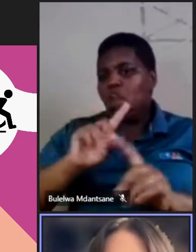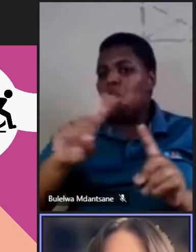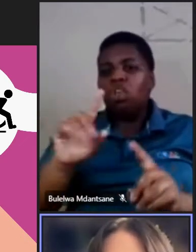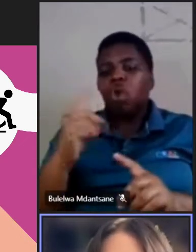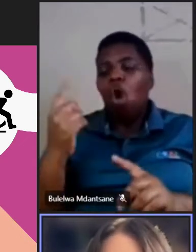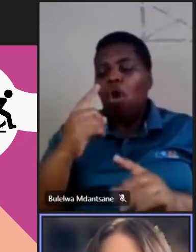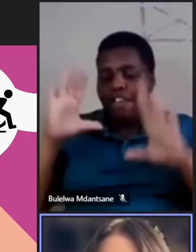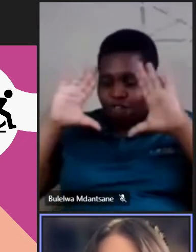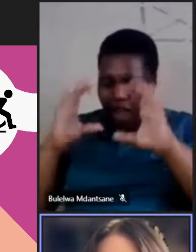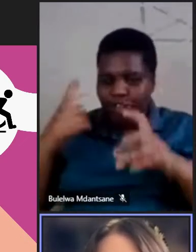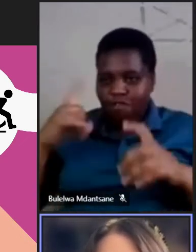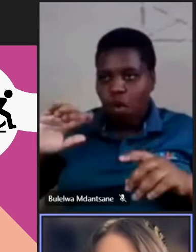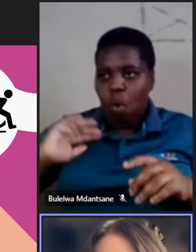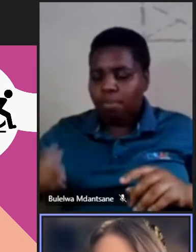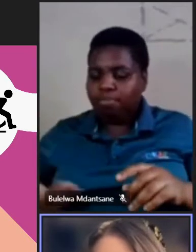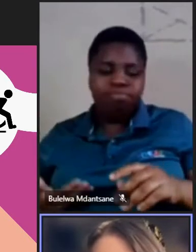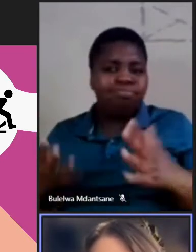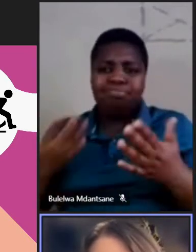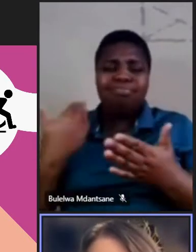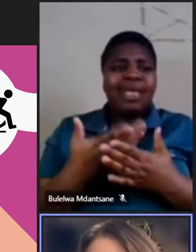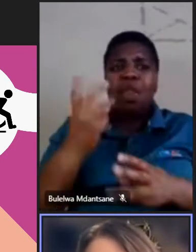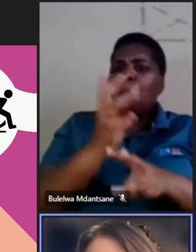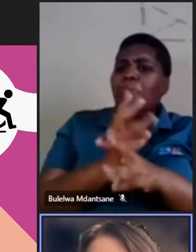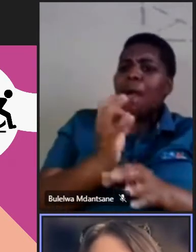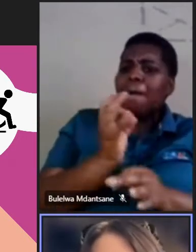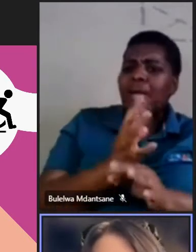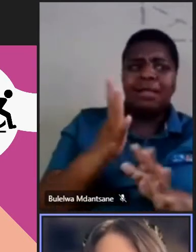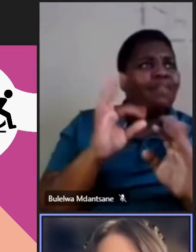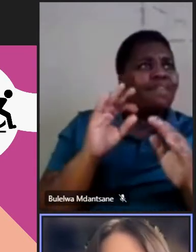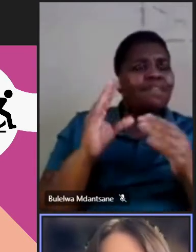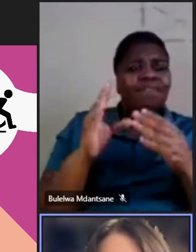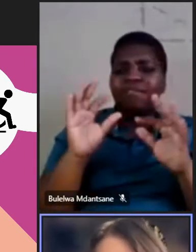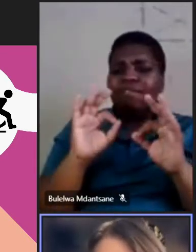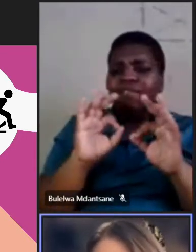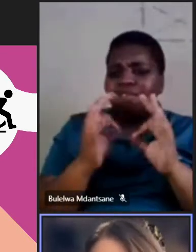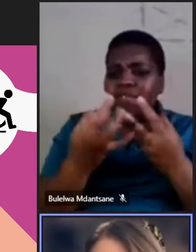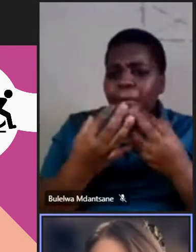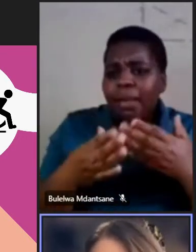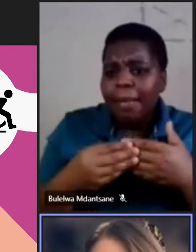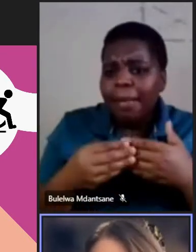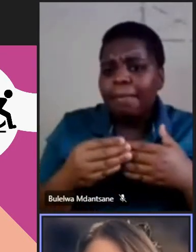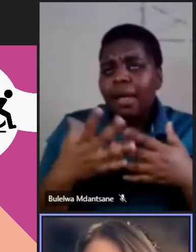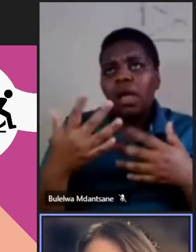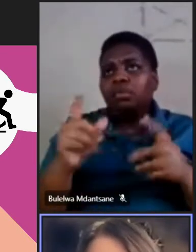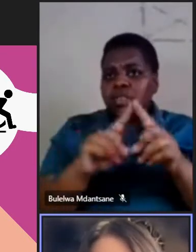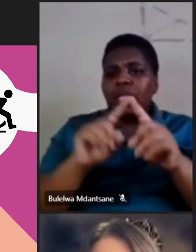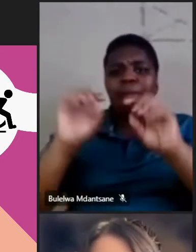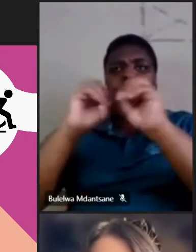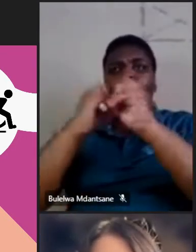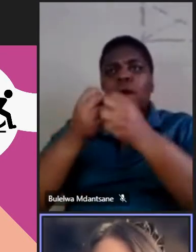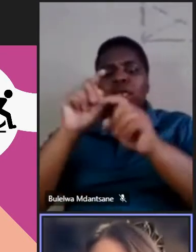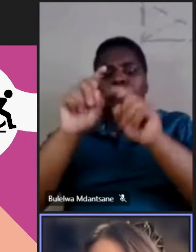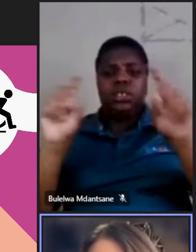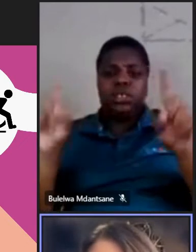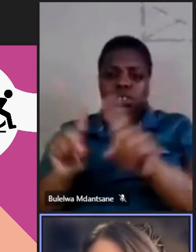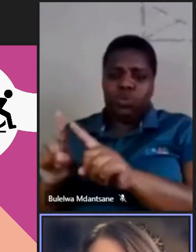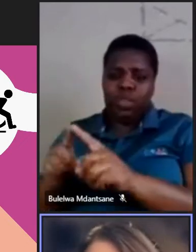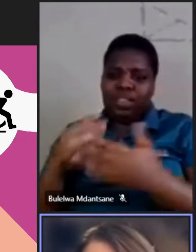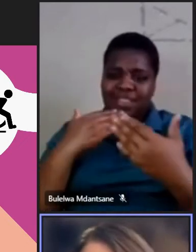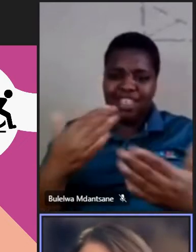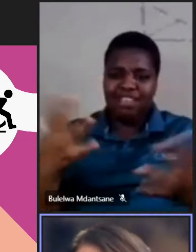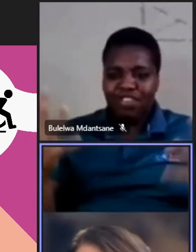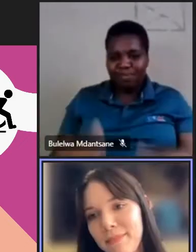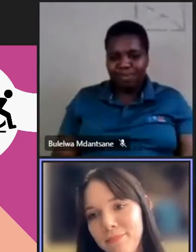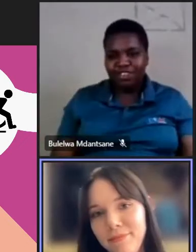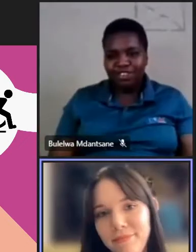women. Like I said, it can be caregivers, family members, and even other organizations. So yeah, thank you so much